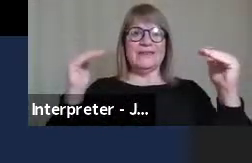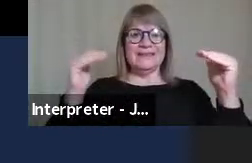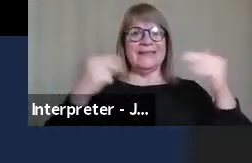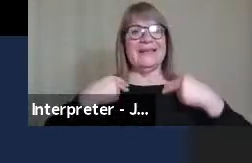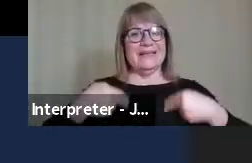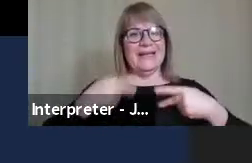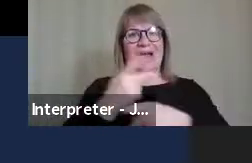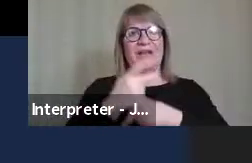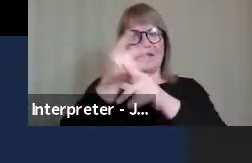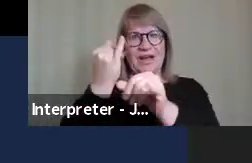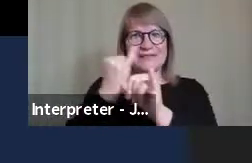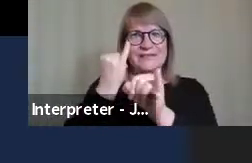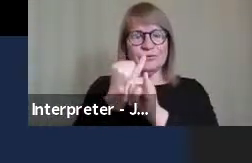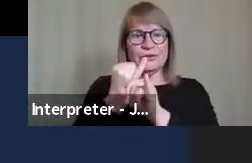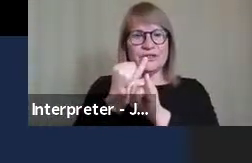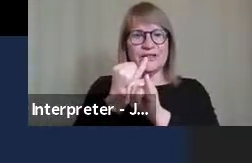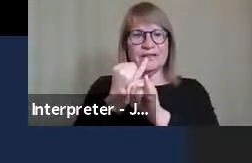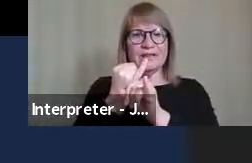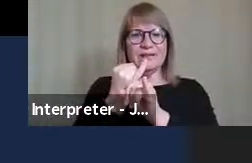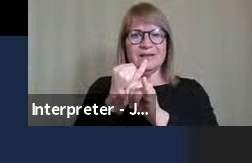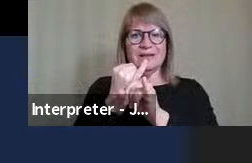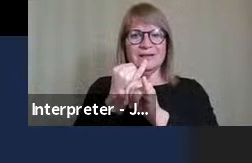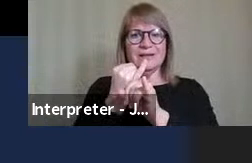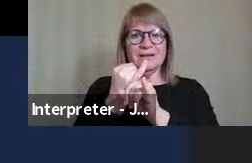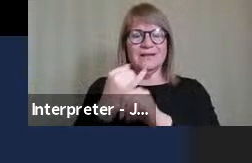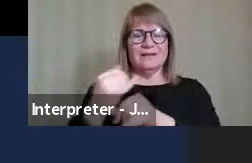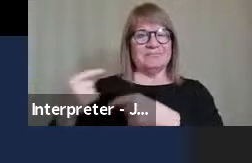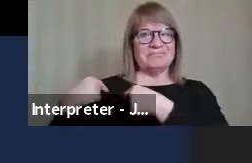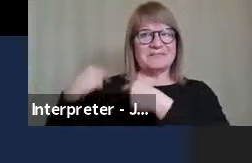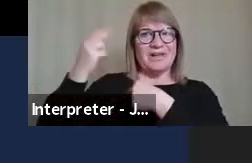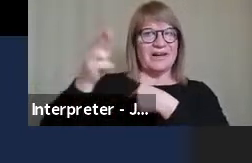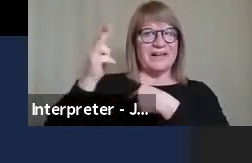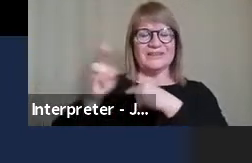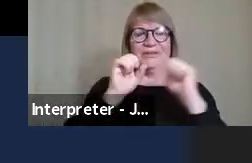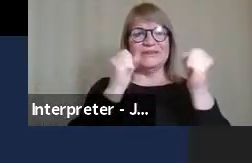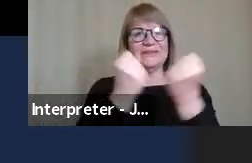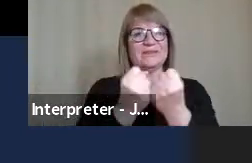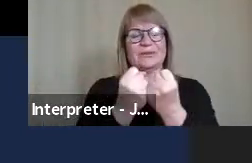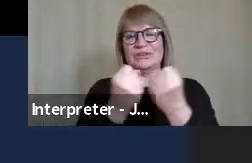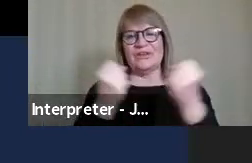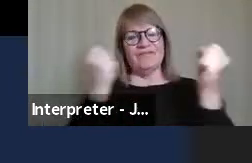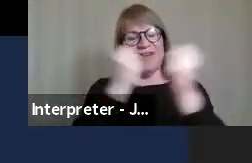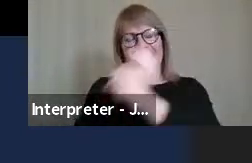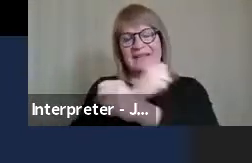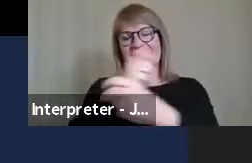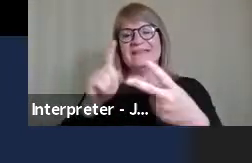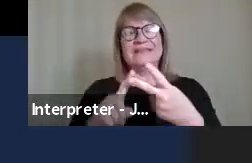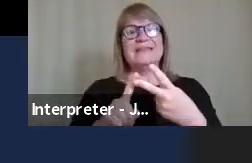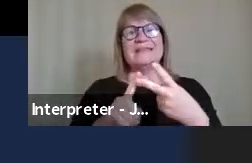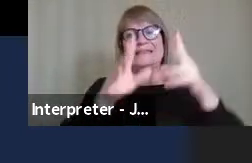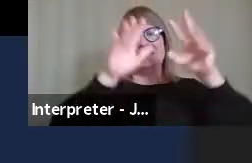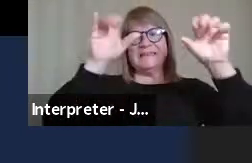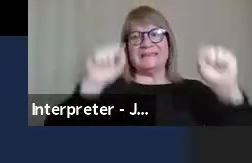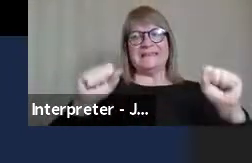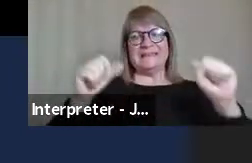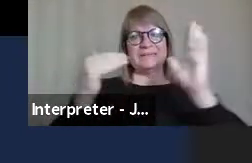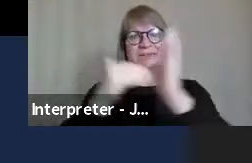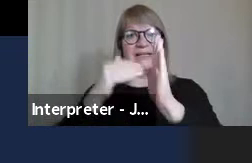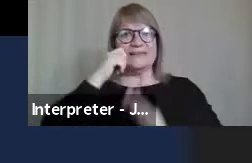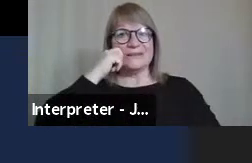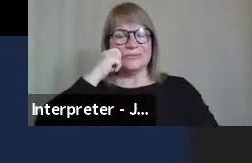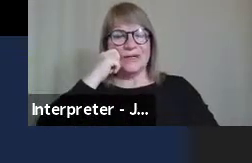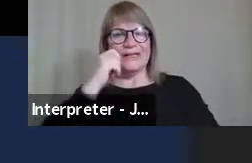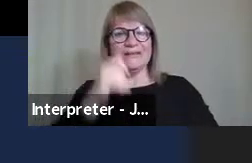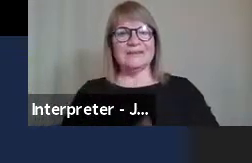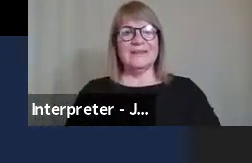um and that have emerged at a long history of structural violence systemic racism and really aimed at